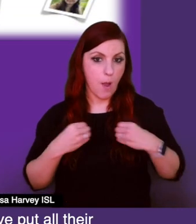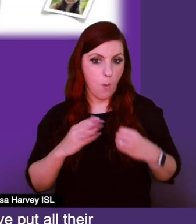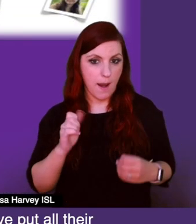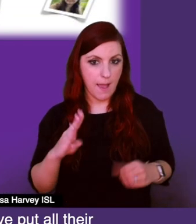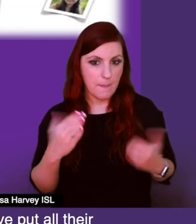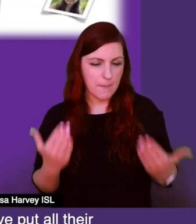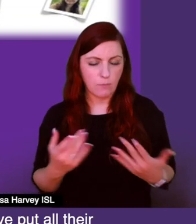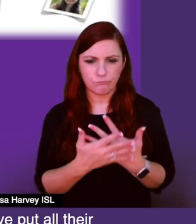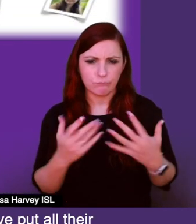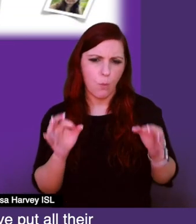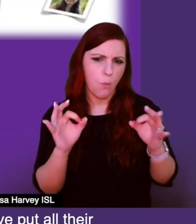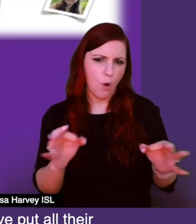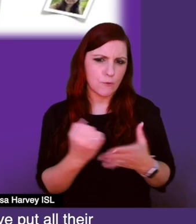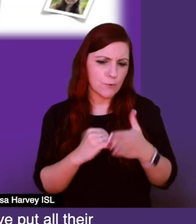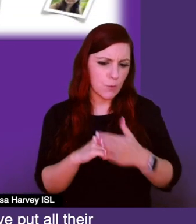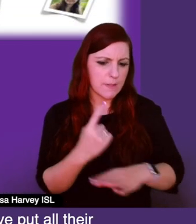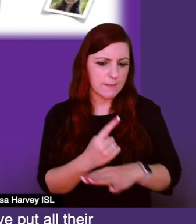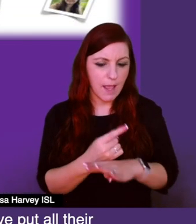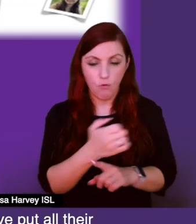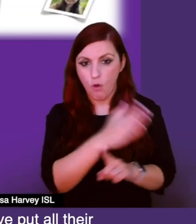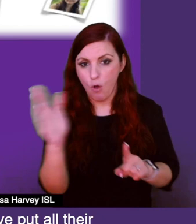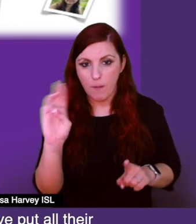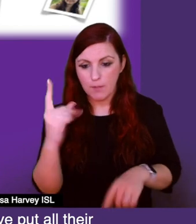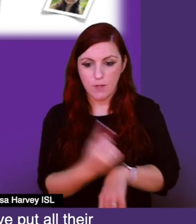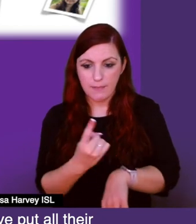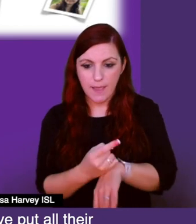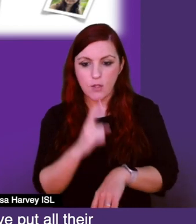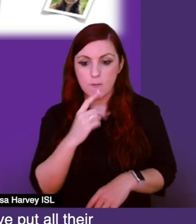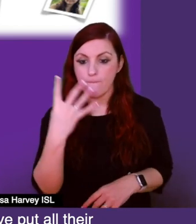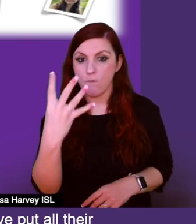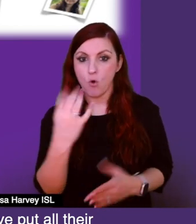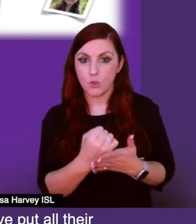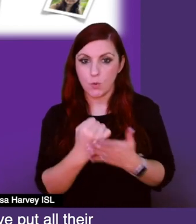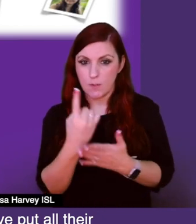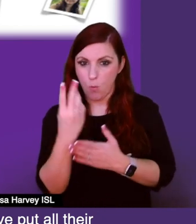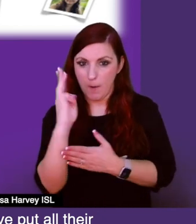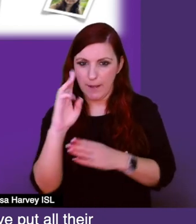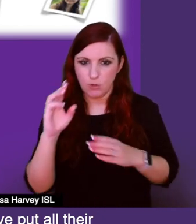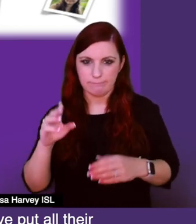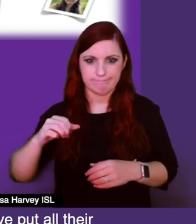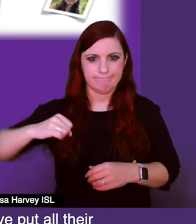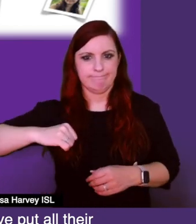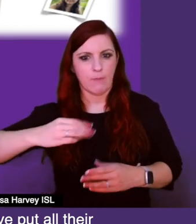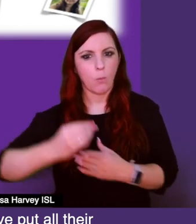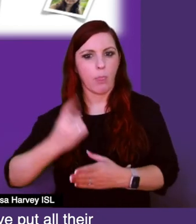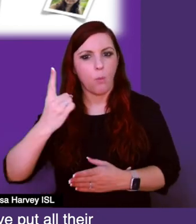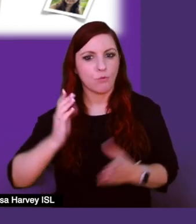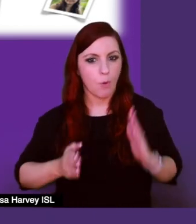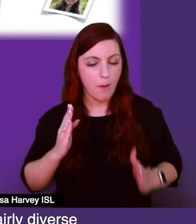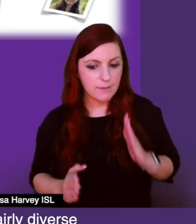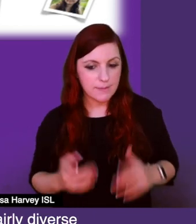I have a number of wonderful students, and I've put all their pictures up. There's a picture of 4 of my students posing with one of our